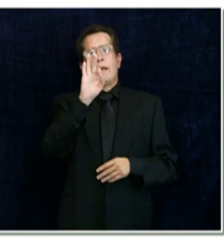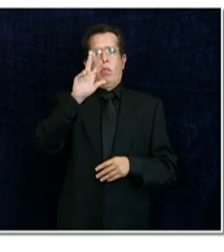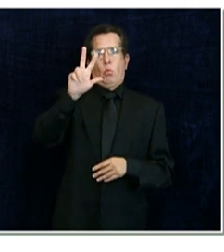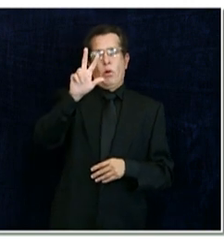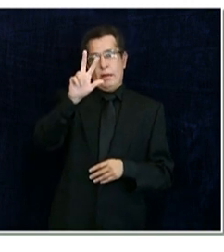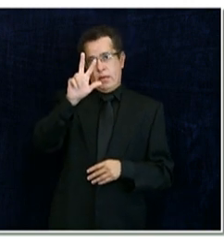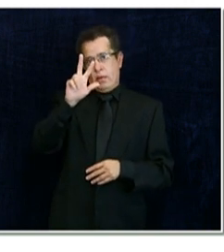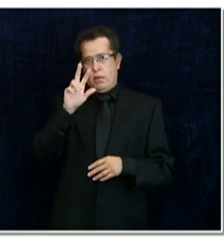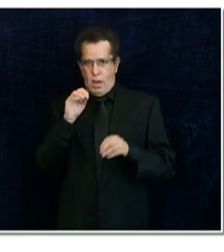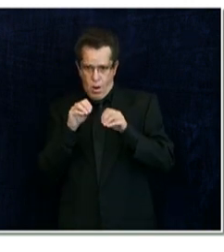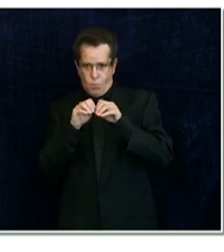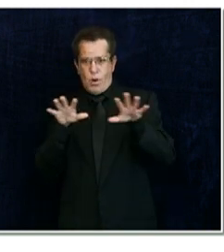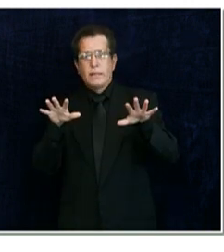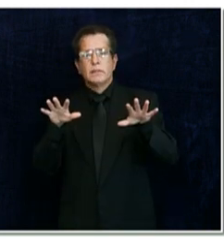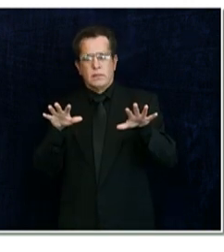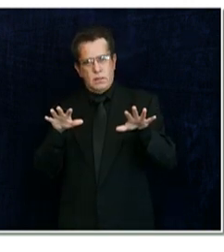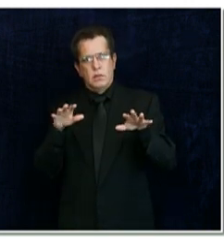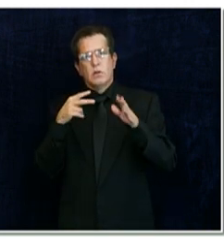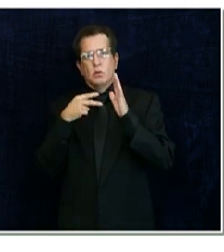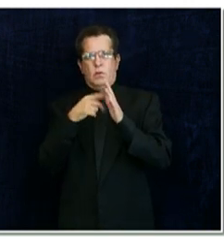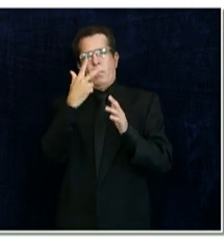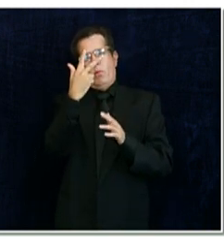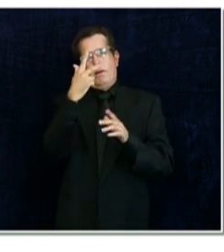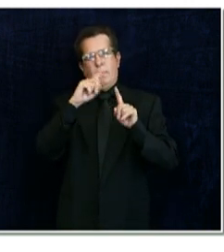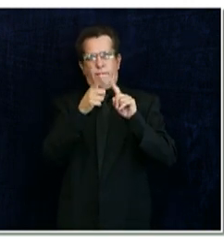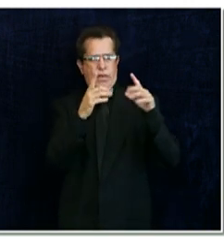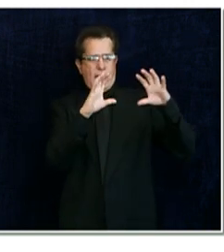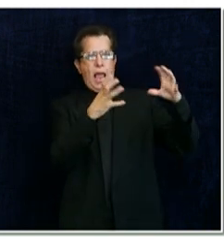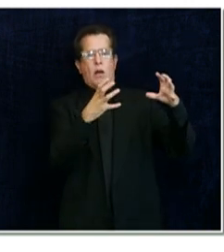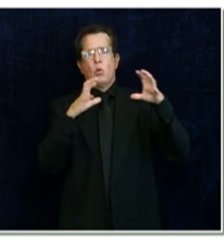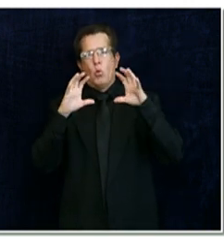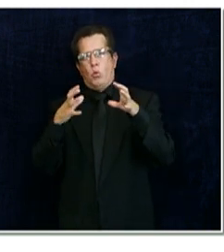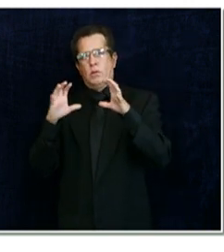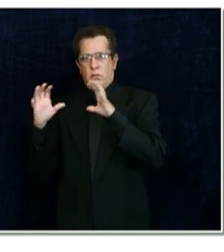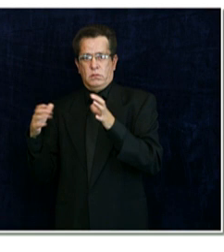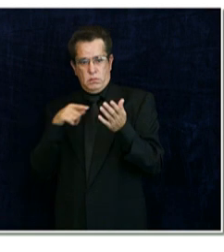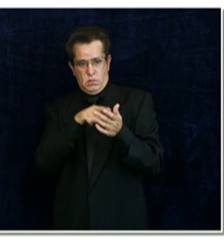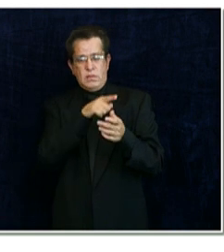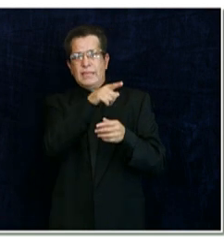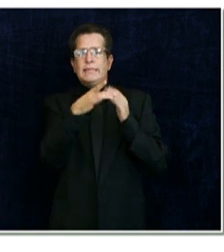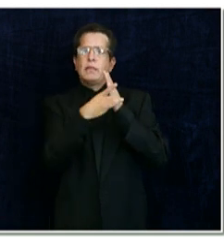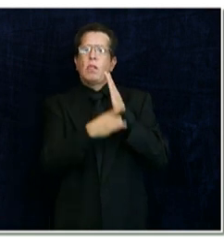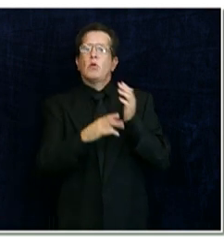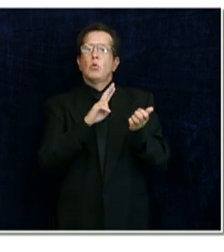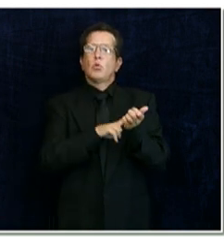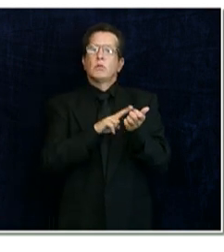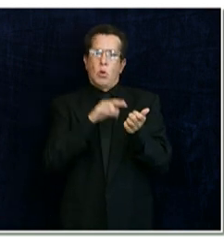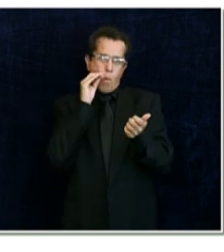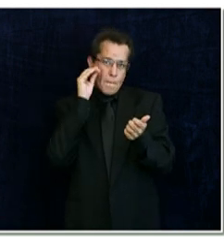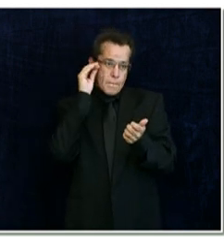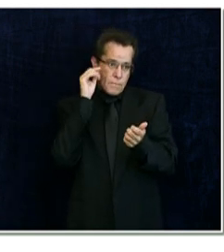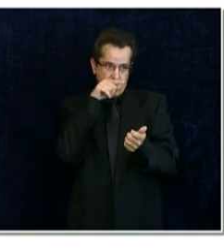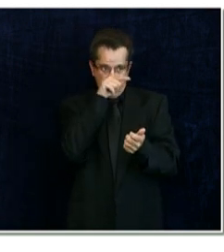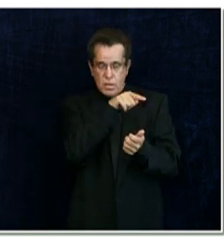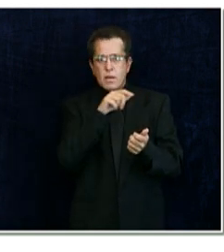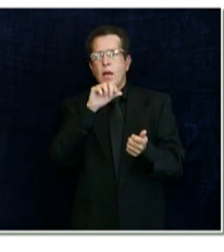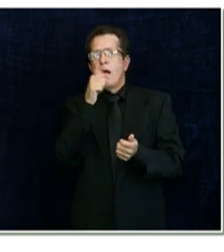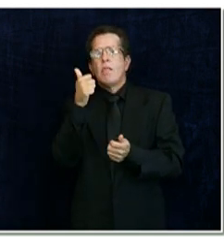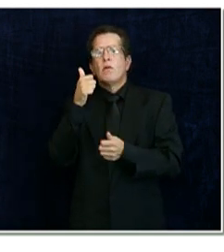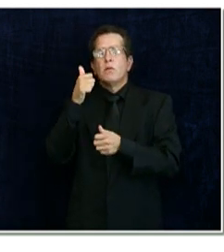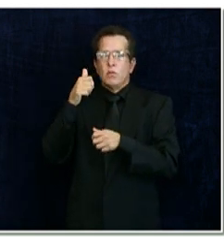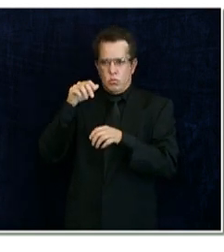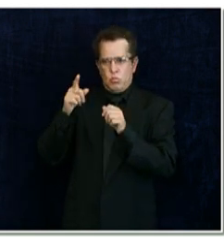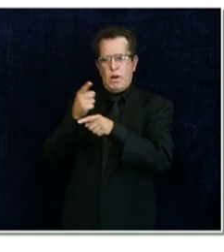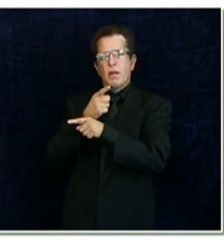have been reported in 3 primary categories: skilled nursing facilities, other congregate